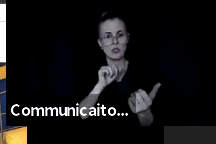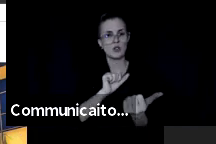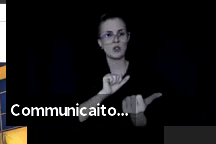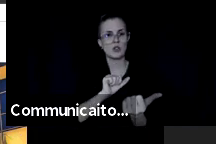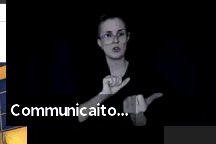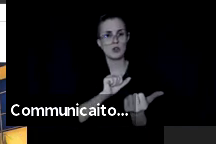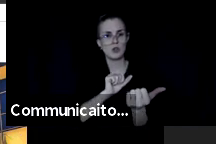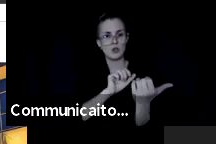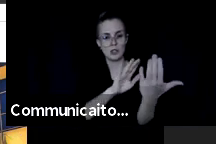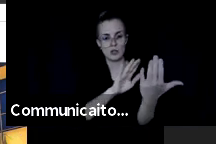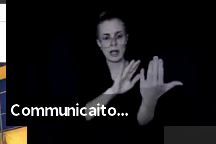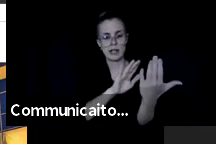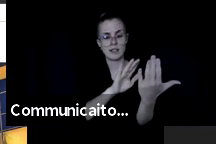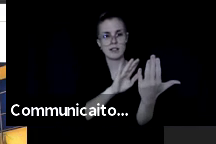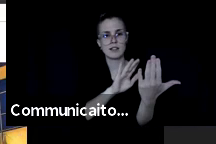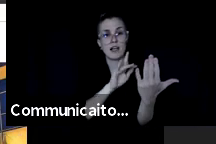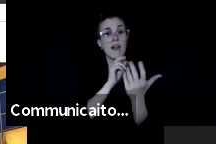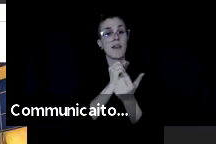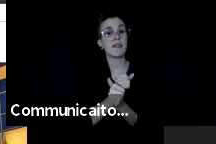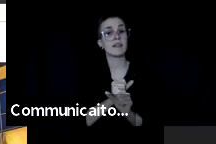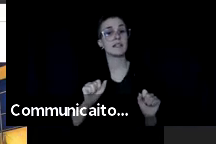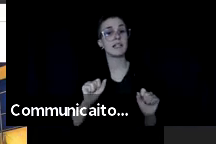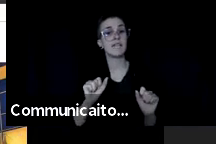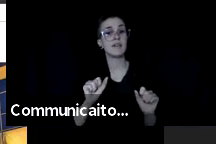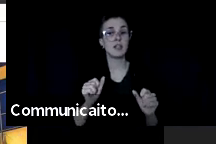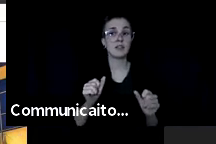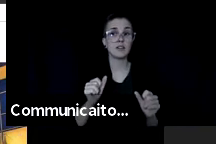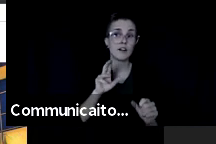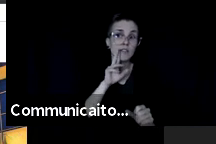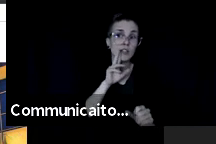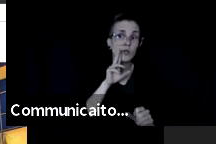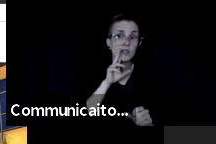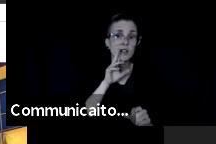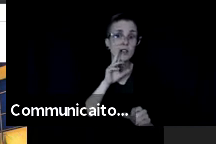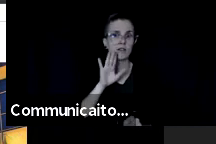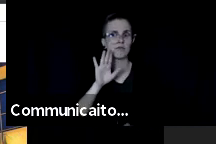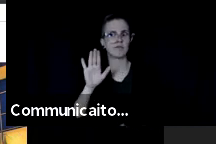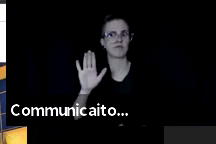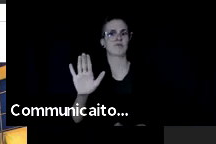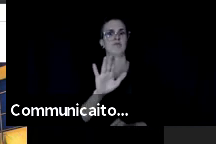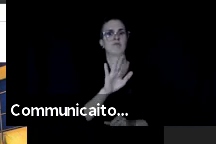address the safety of Houston's streets.